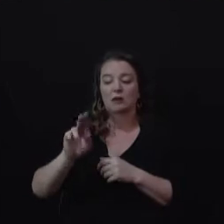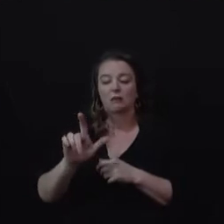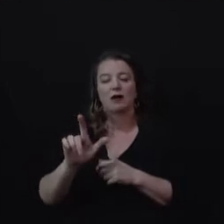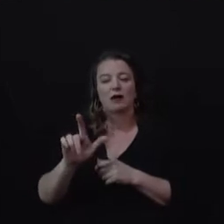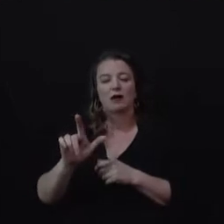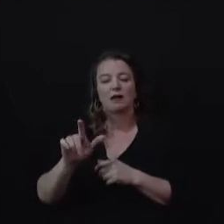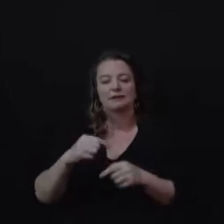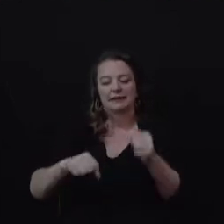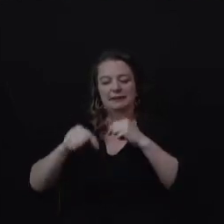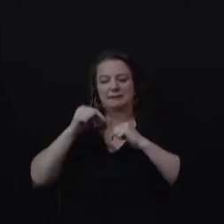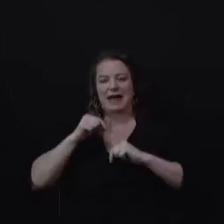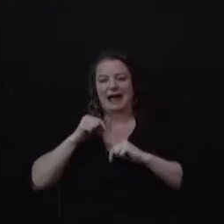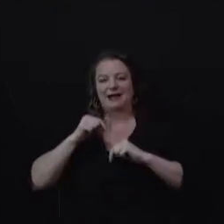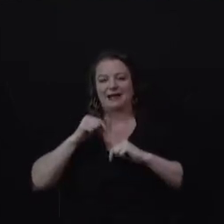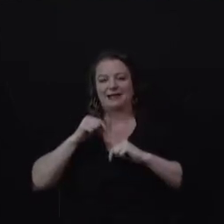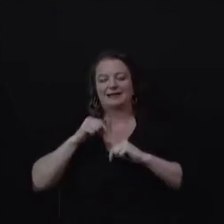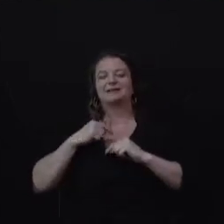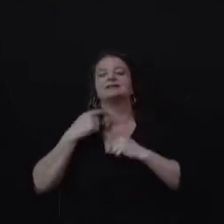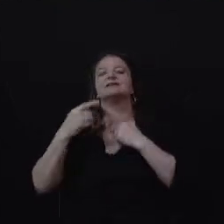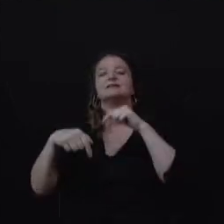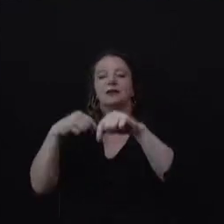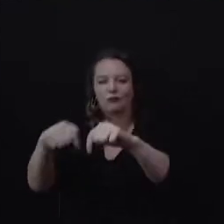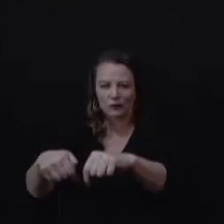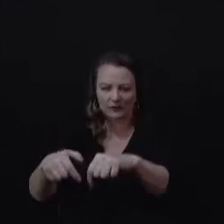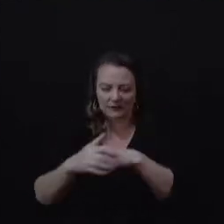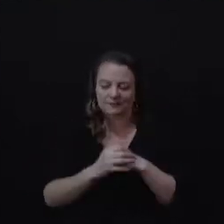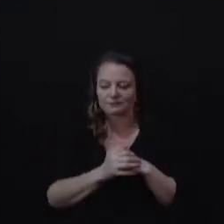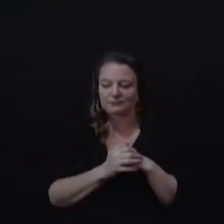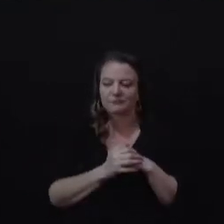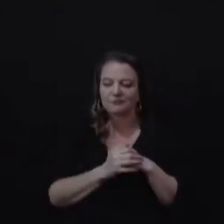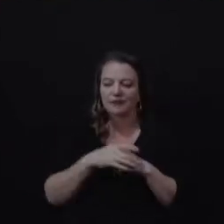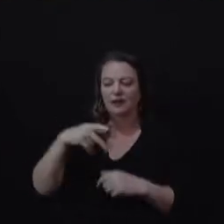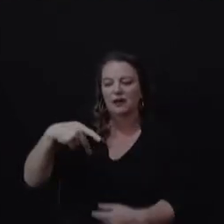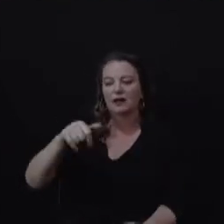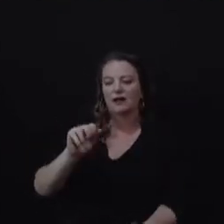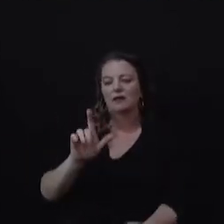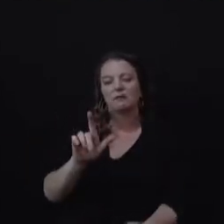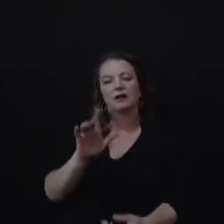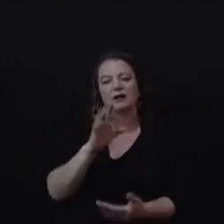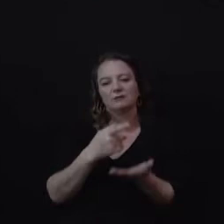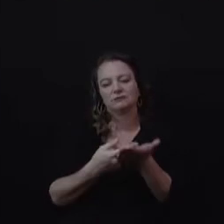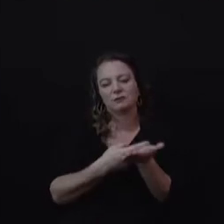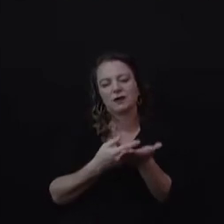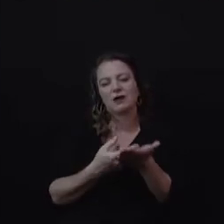us forward. Now, Paul talks about where we were.